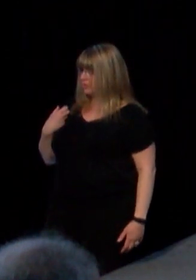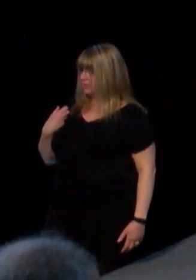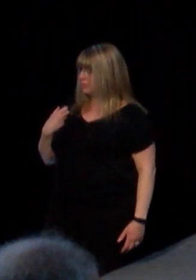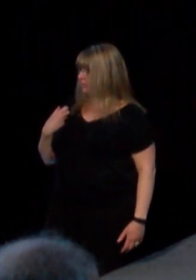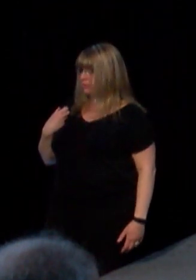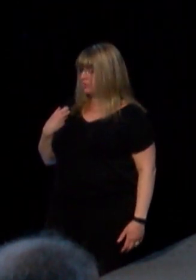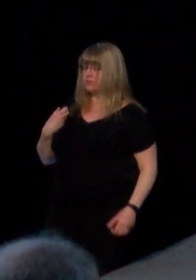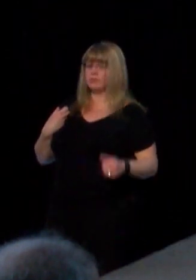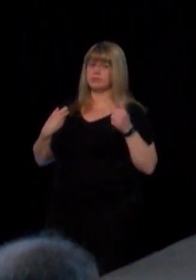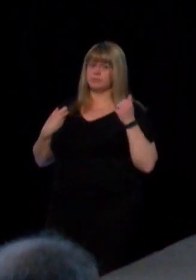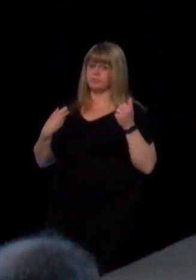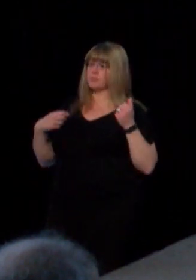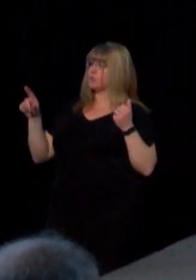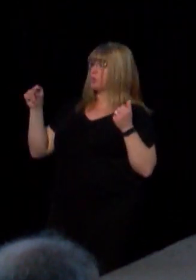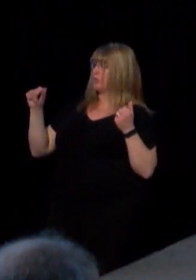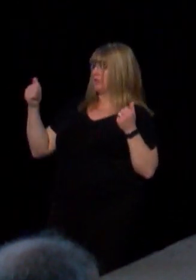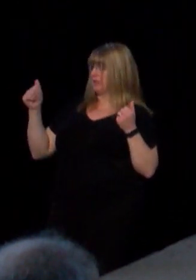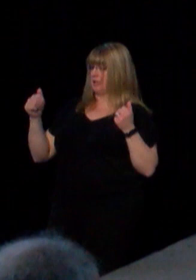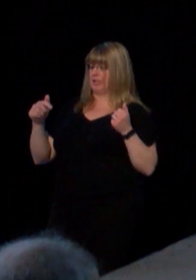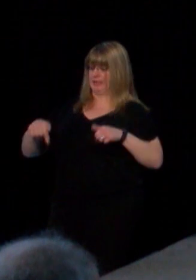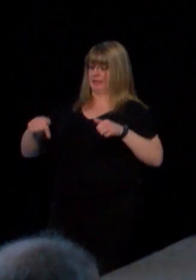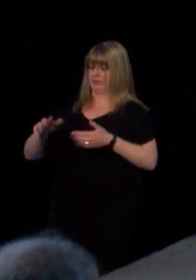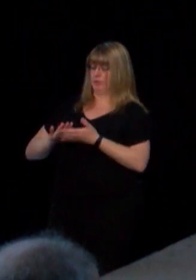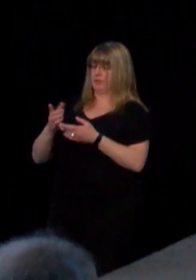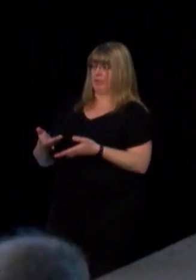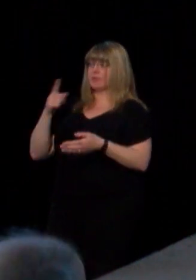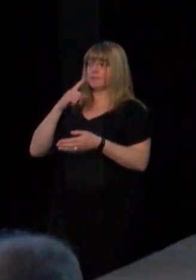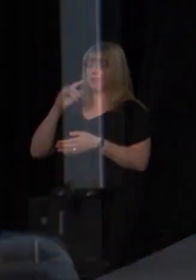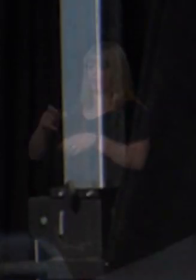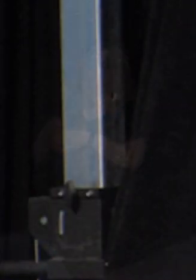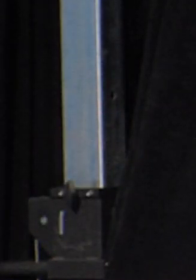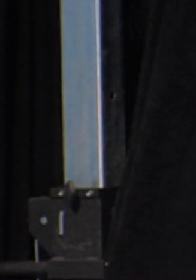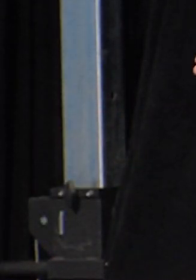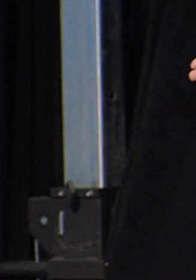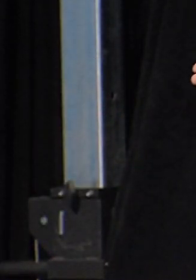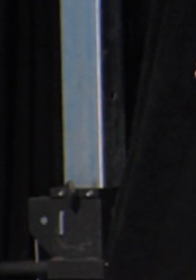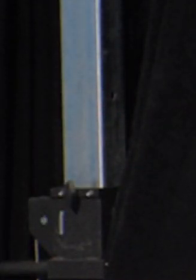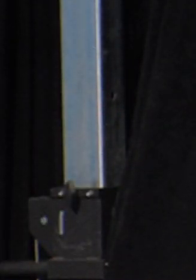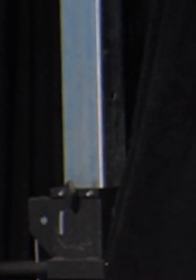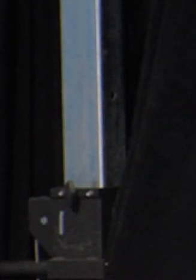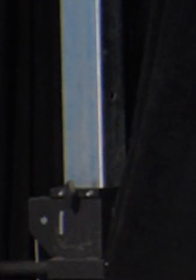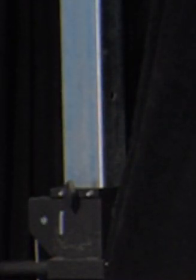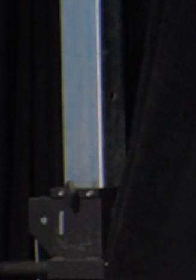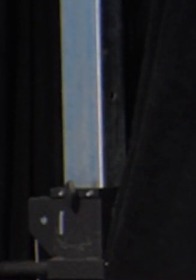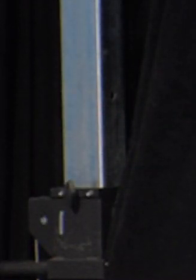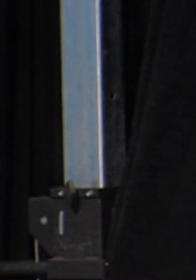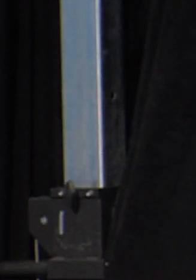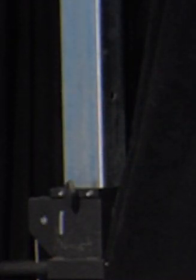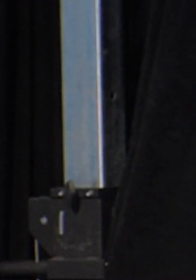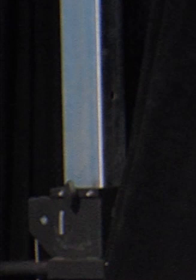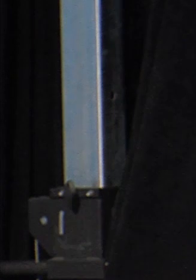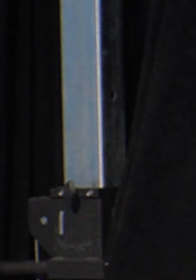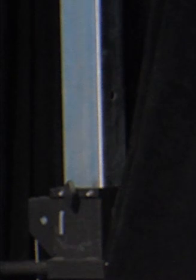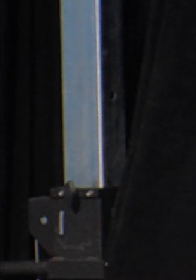In 2010, our local school for the deaf closed, and at that time, a commitment was made that all future students